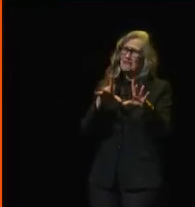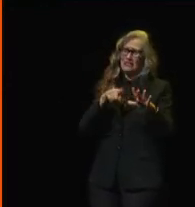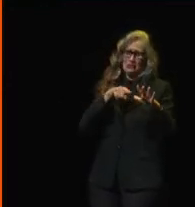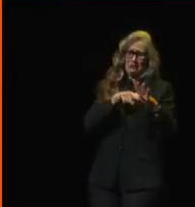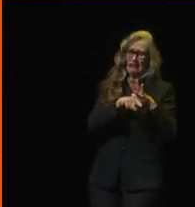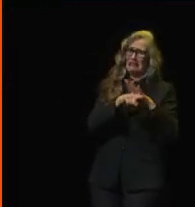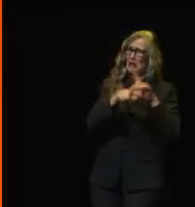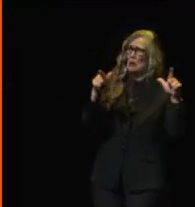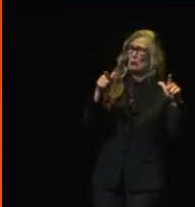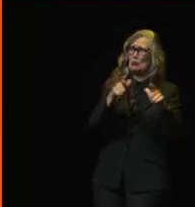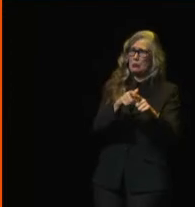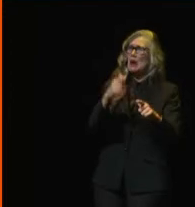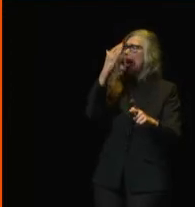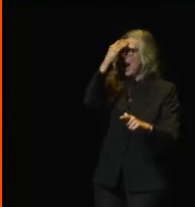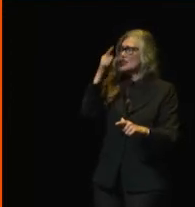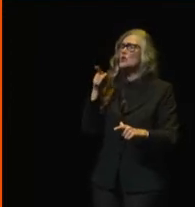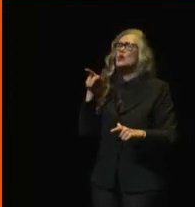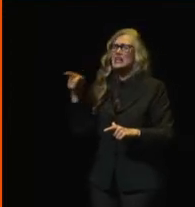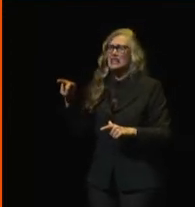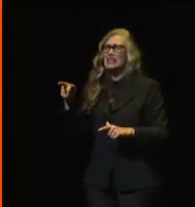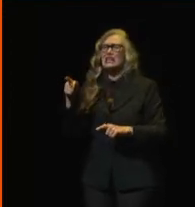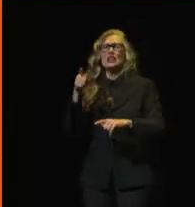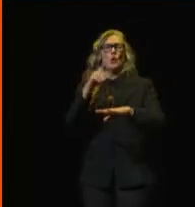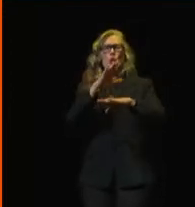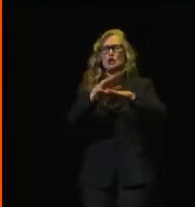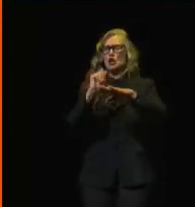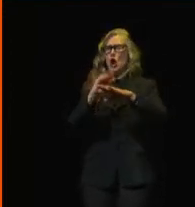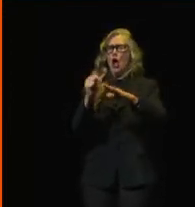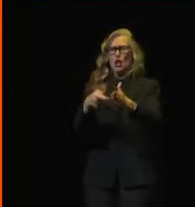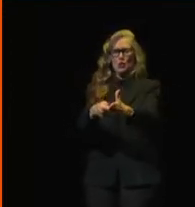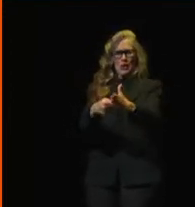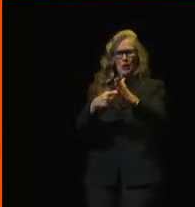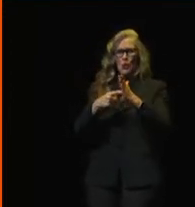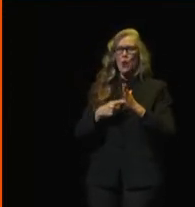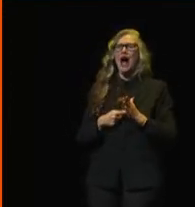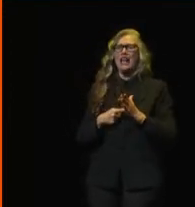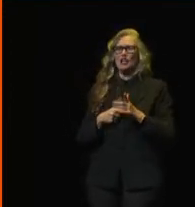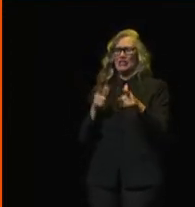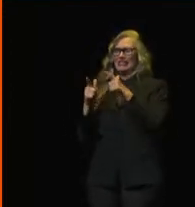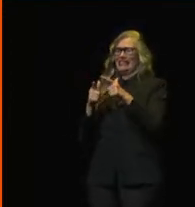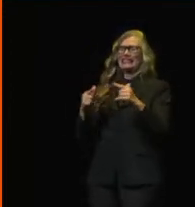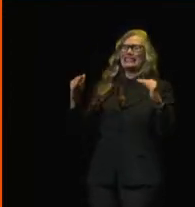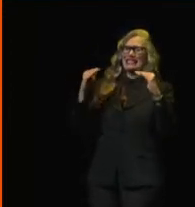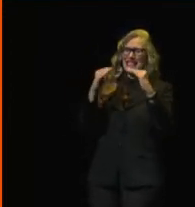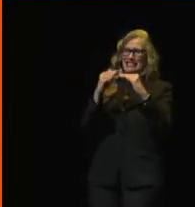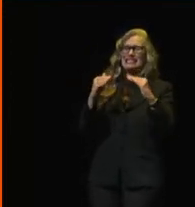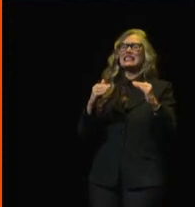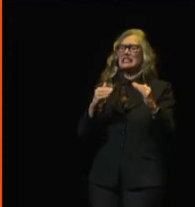Today is about remembering and celebrating him, but let's be clear, it's also an organizing project.